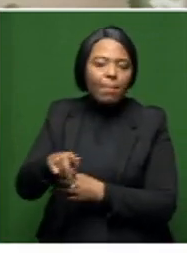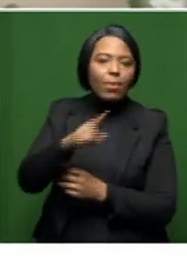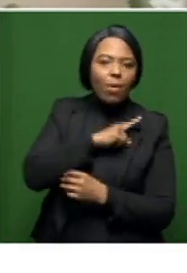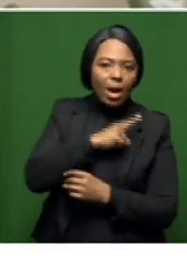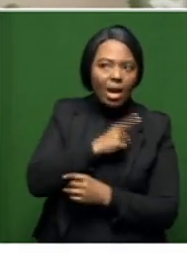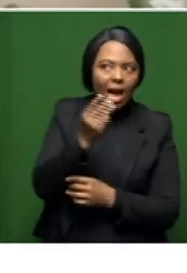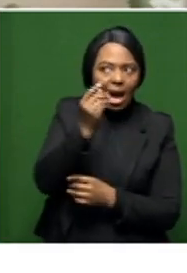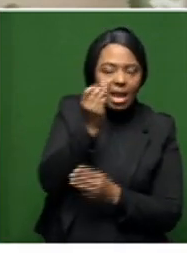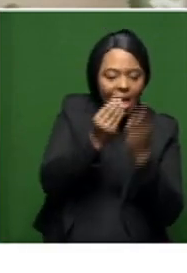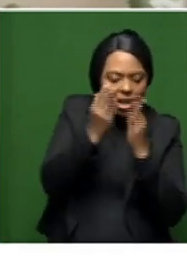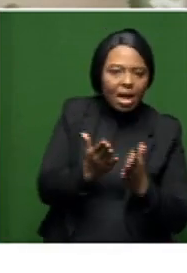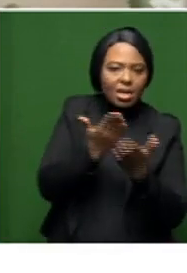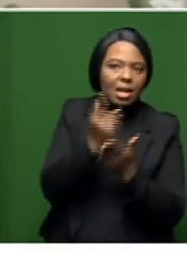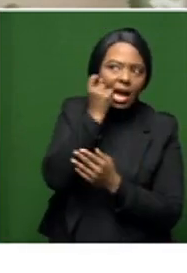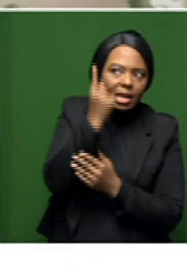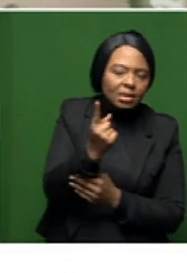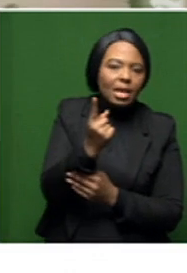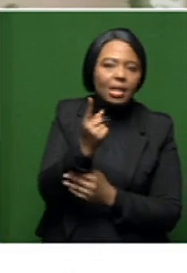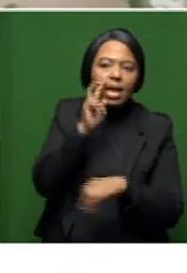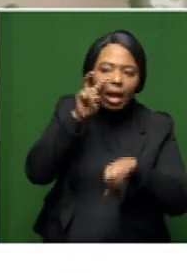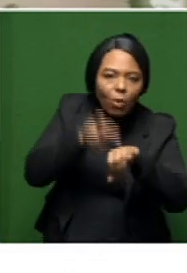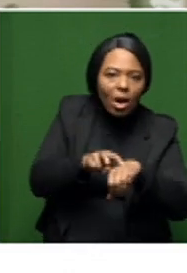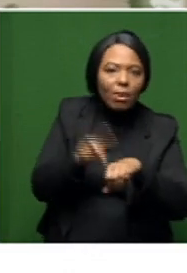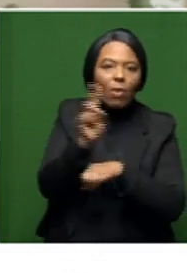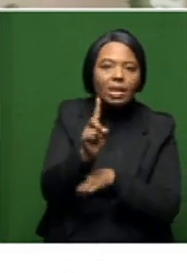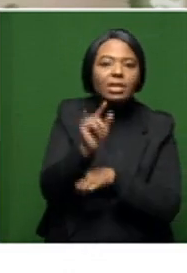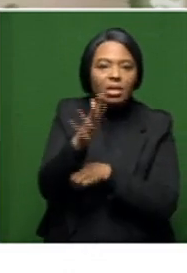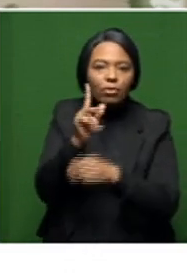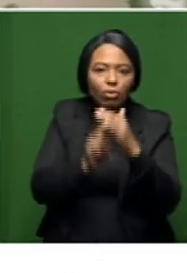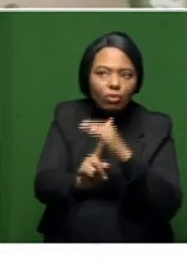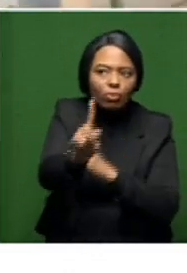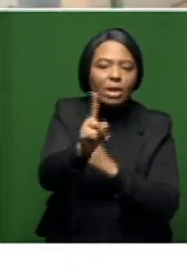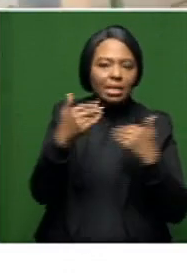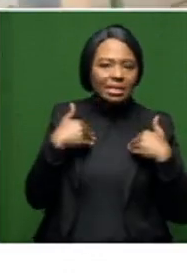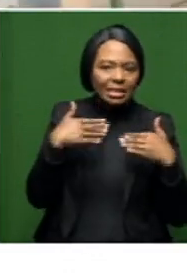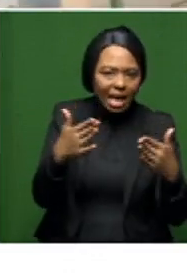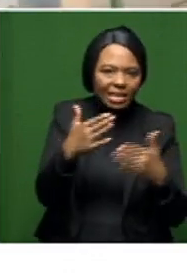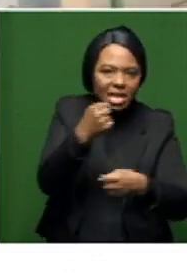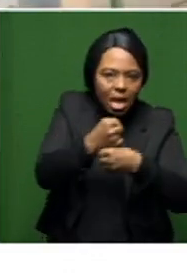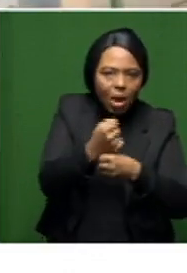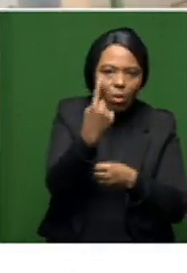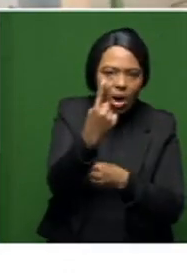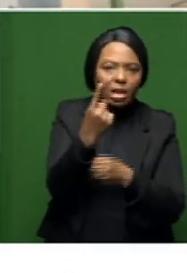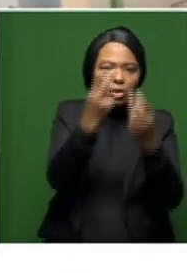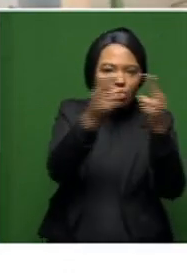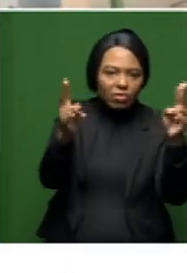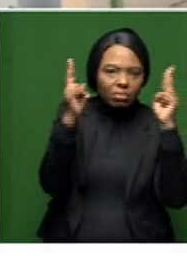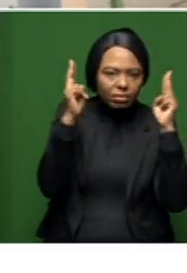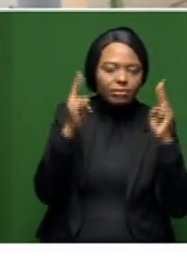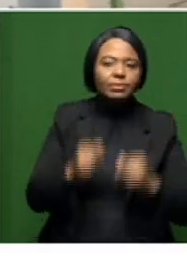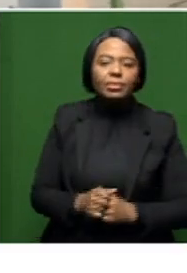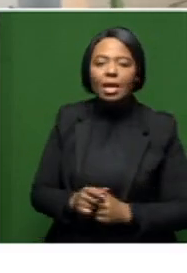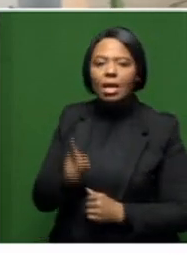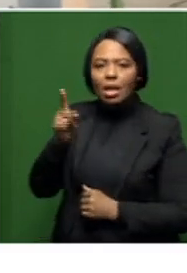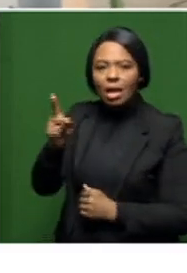the requirements, because it is a very challenging thing to navigate at the moment. Now, the app, I understand, is also designed